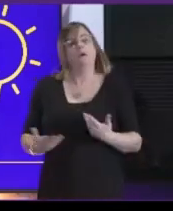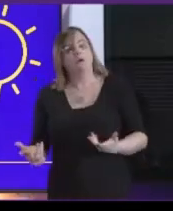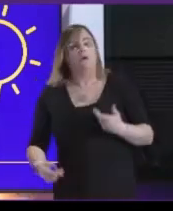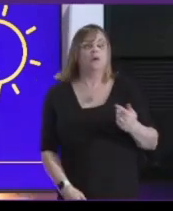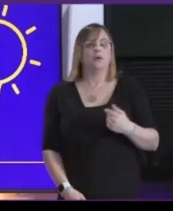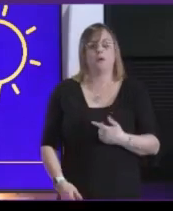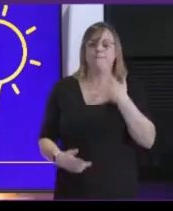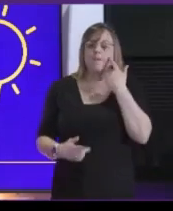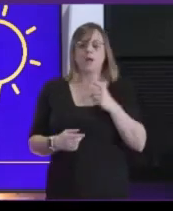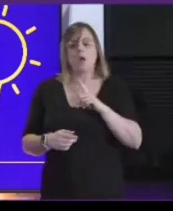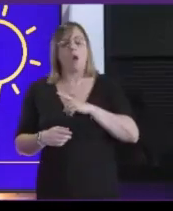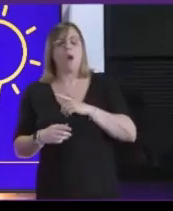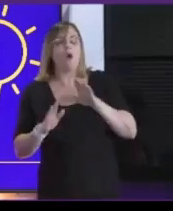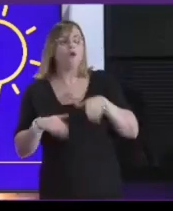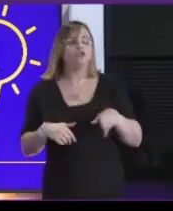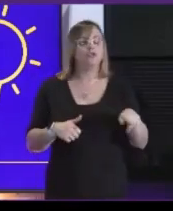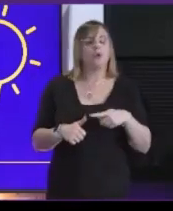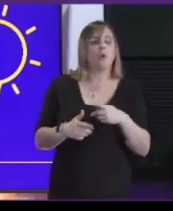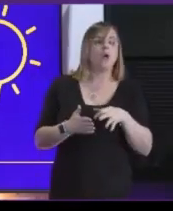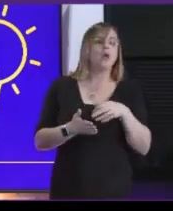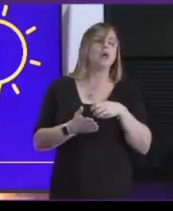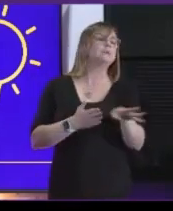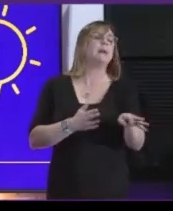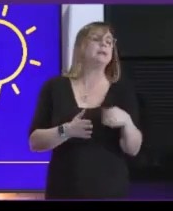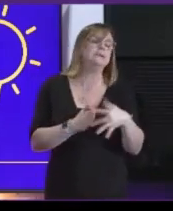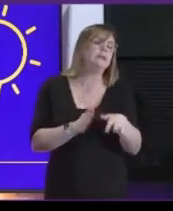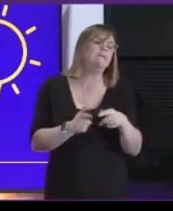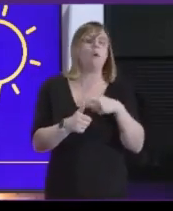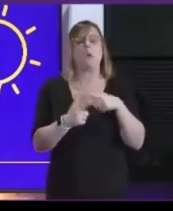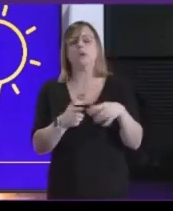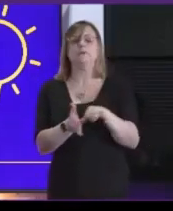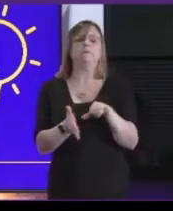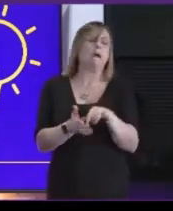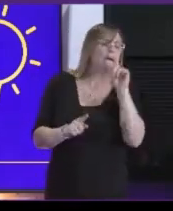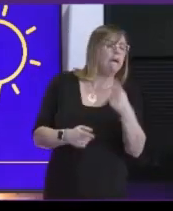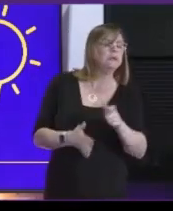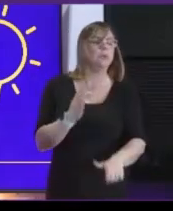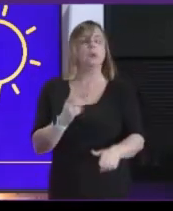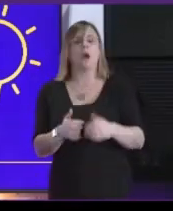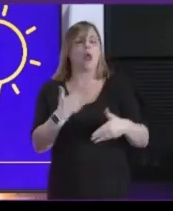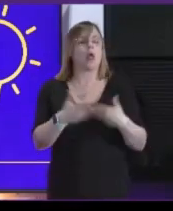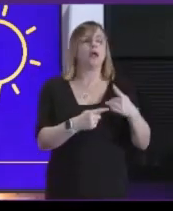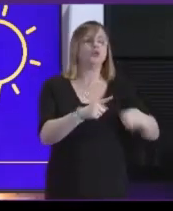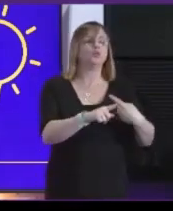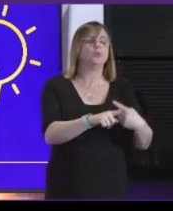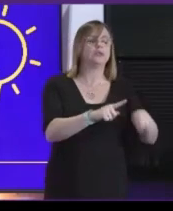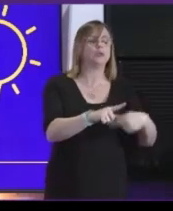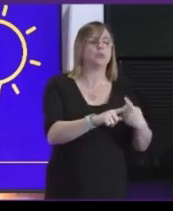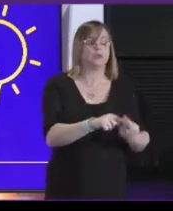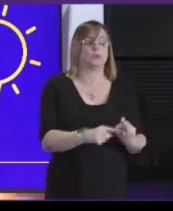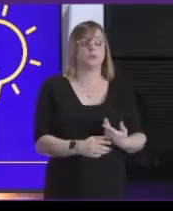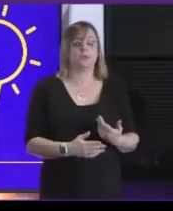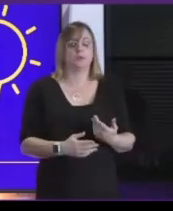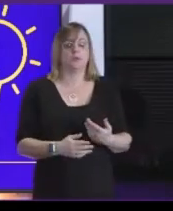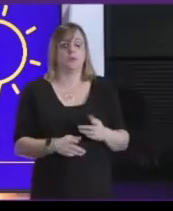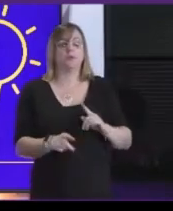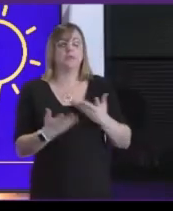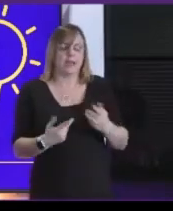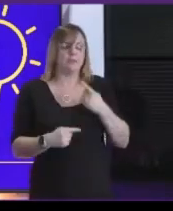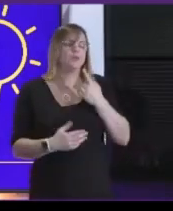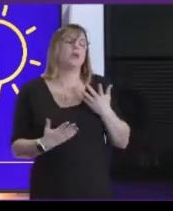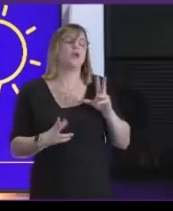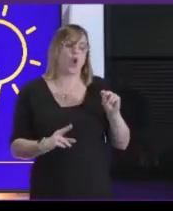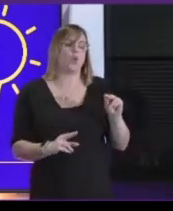reasons why, well, it's too expensive, too difficult. And it's time to say, no, it's essential.